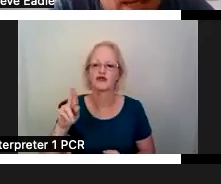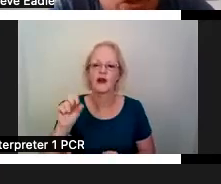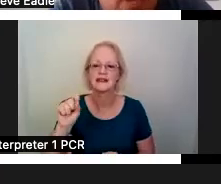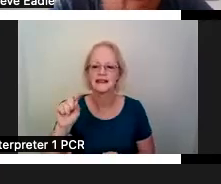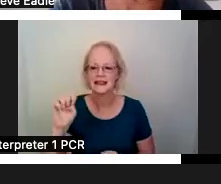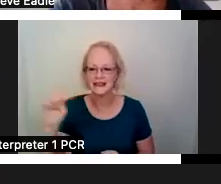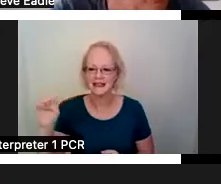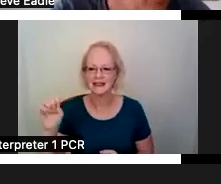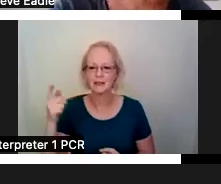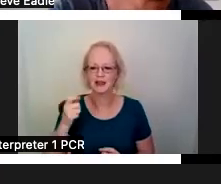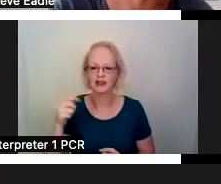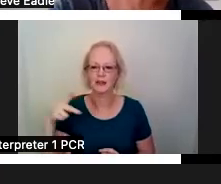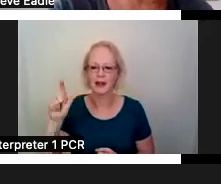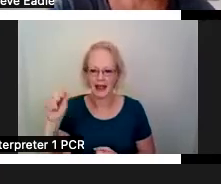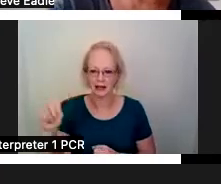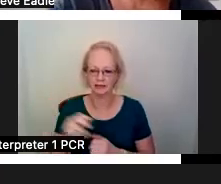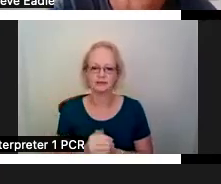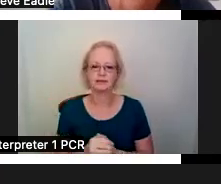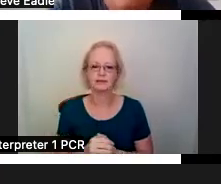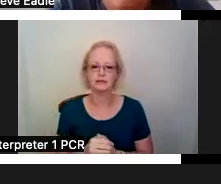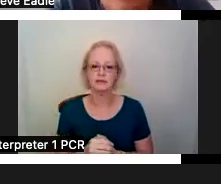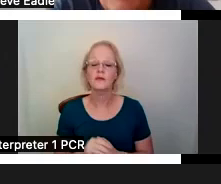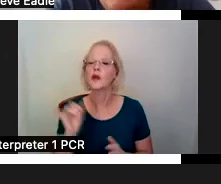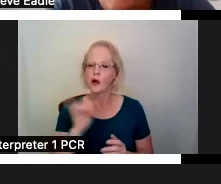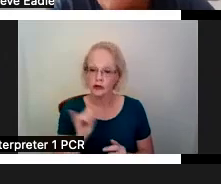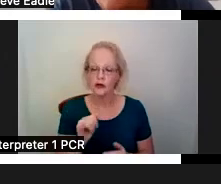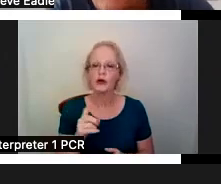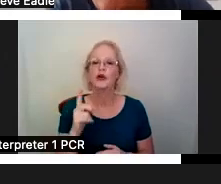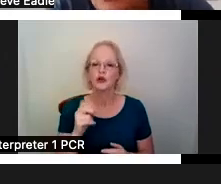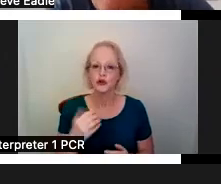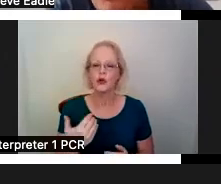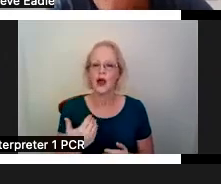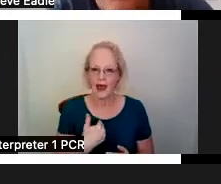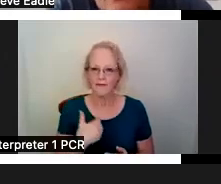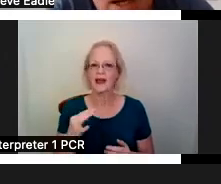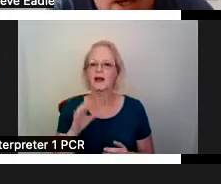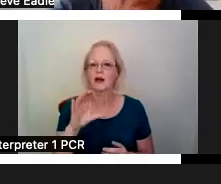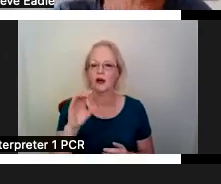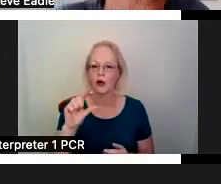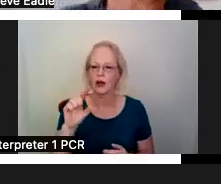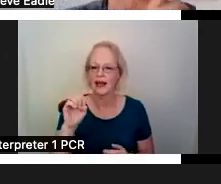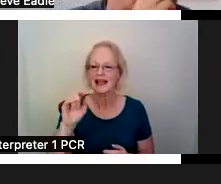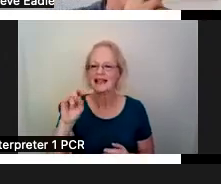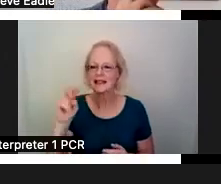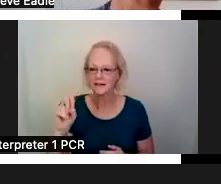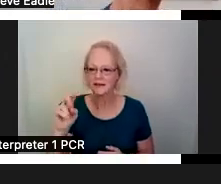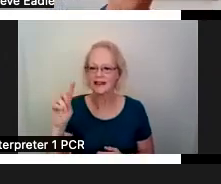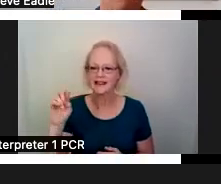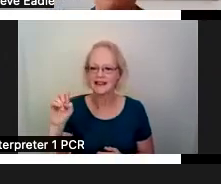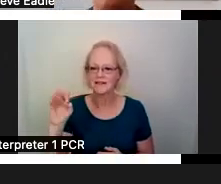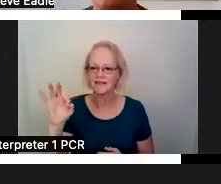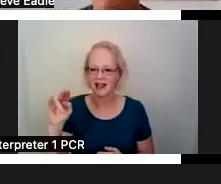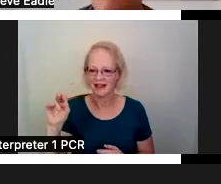a pension plan. But it's also a collective defined contribution pension plan. So it's defined contribution that